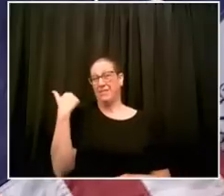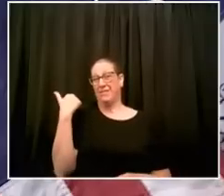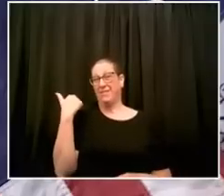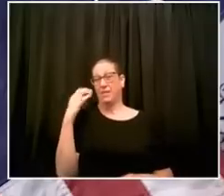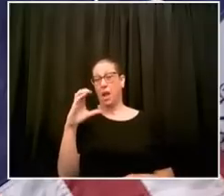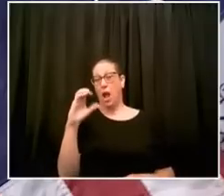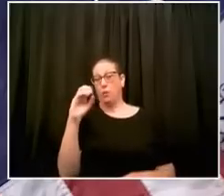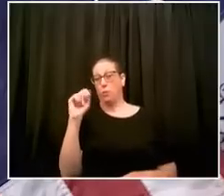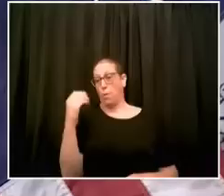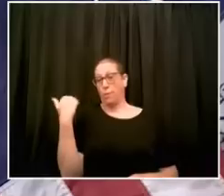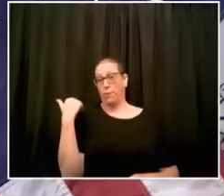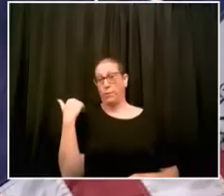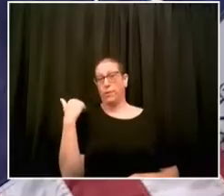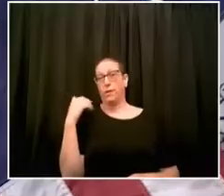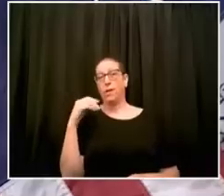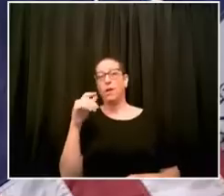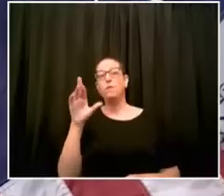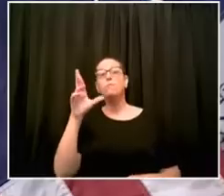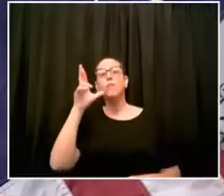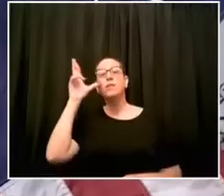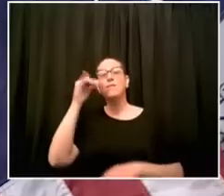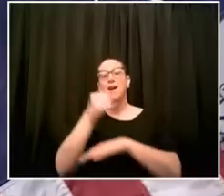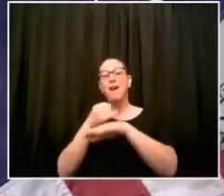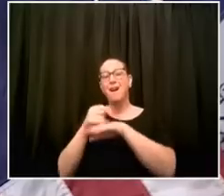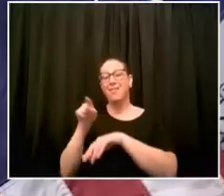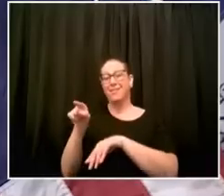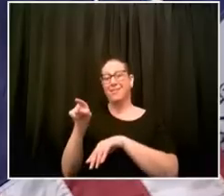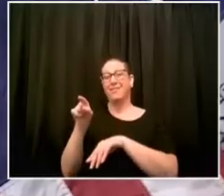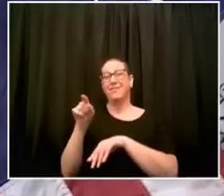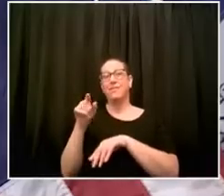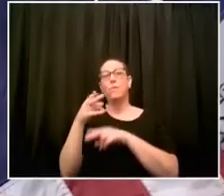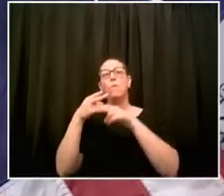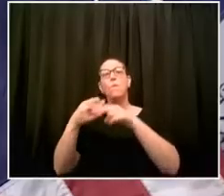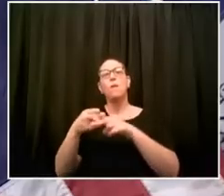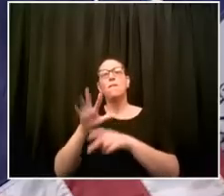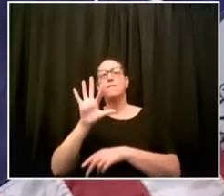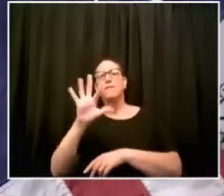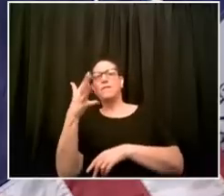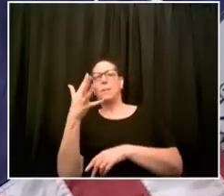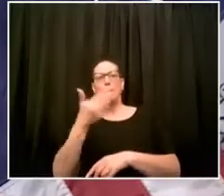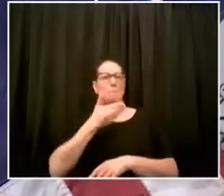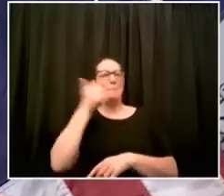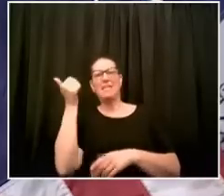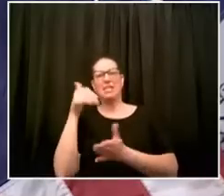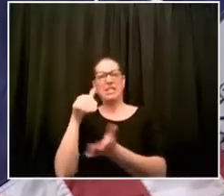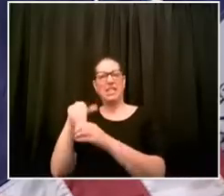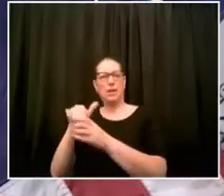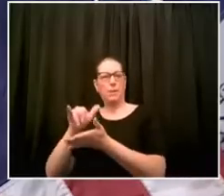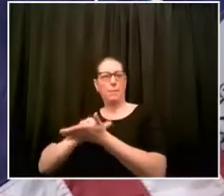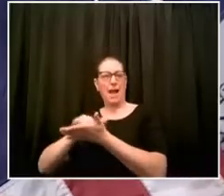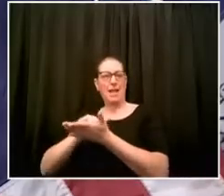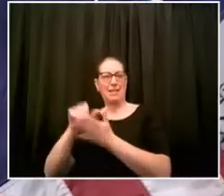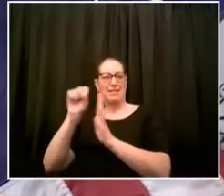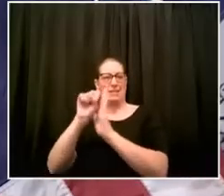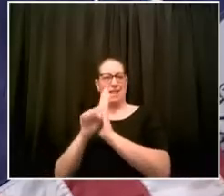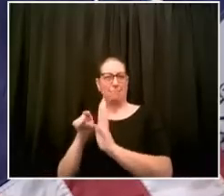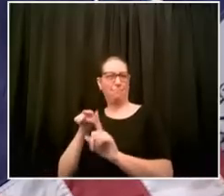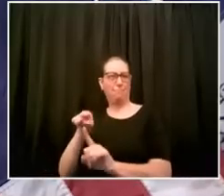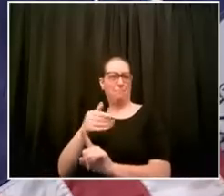Senior Nursing Facility as the 5th best in New York State. And the most recent state inspection was November and was